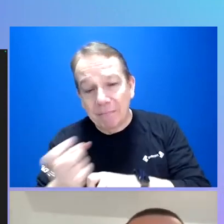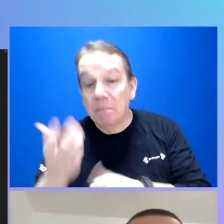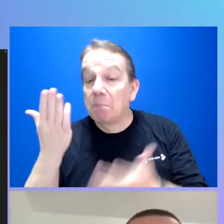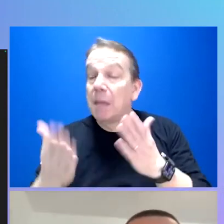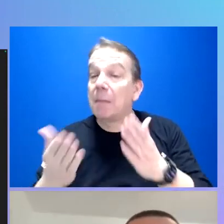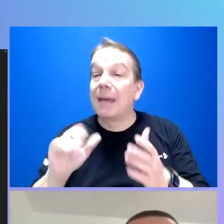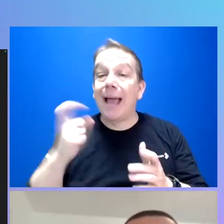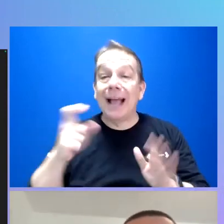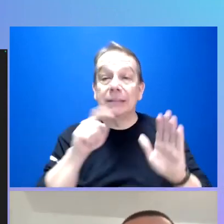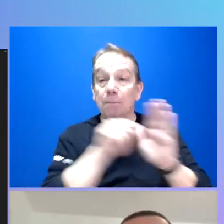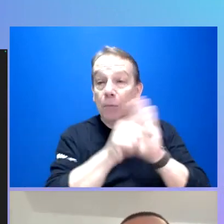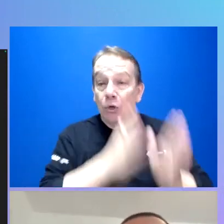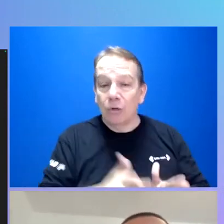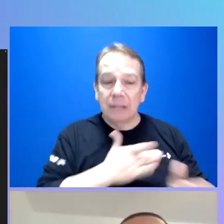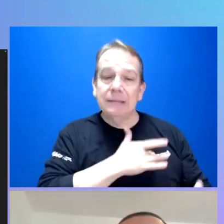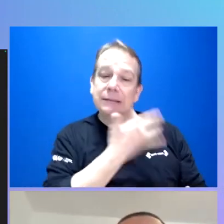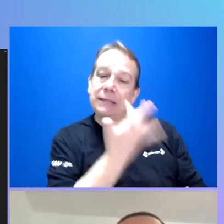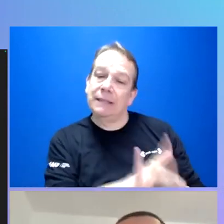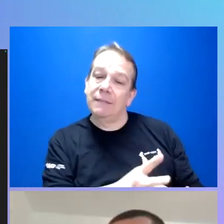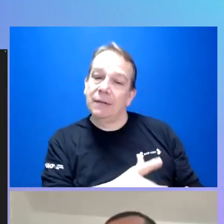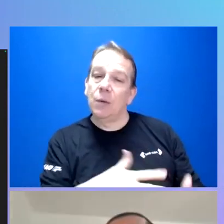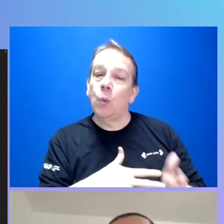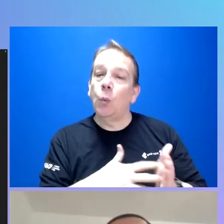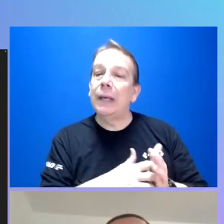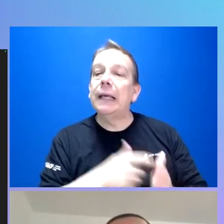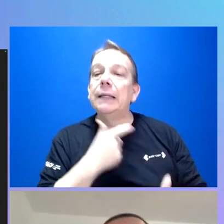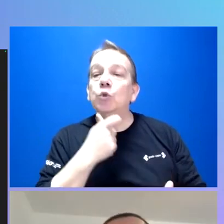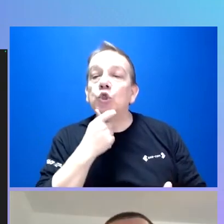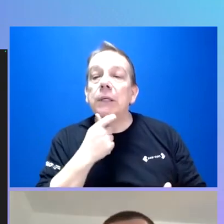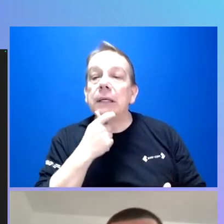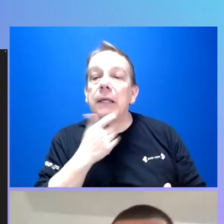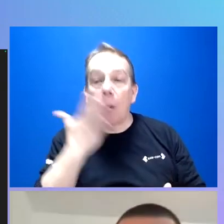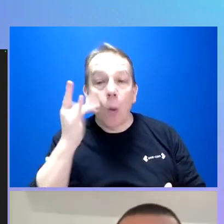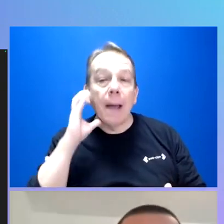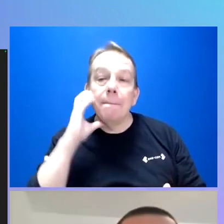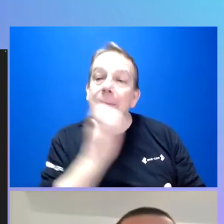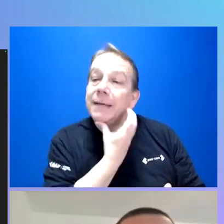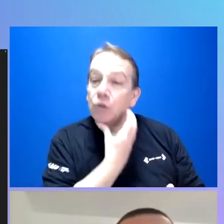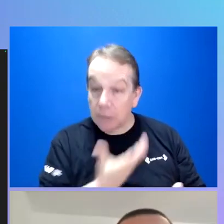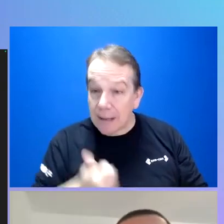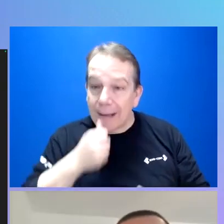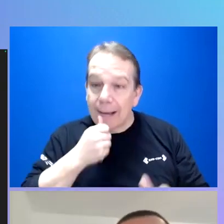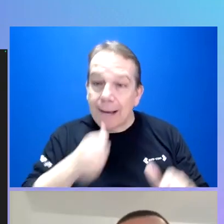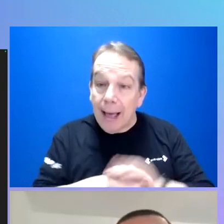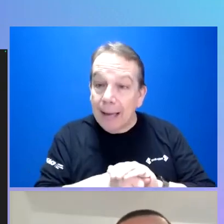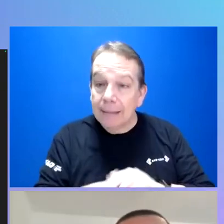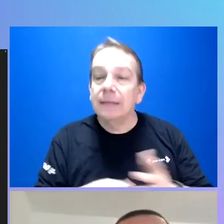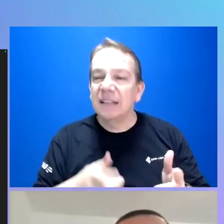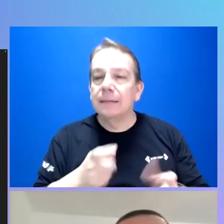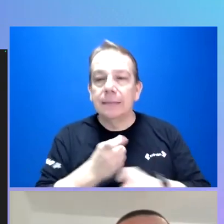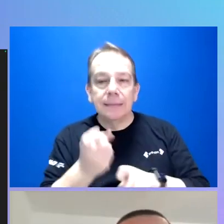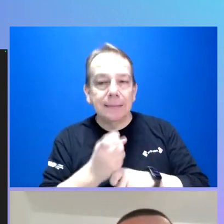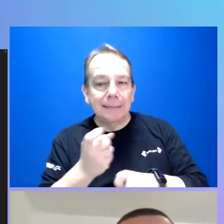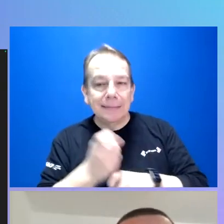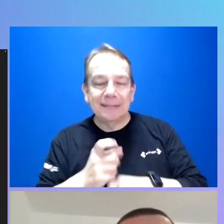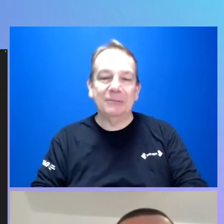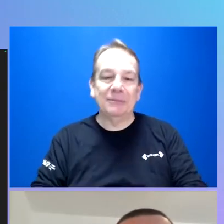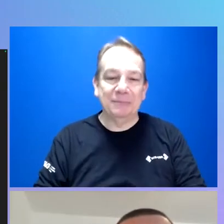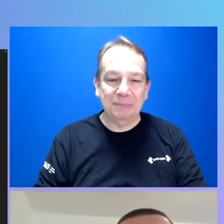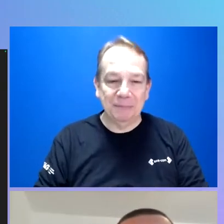is sensitive about a slightly weak chin and is doing that thing by having a beard to disguise it slightly, which is their